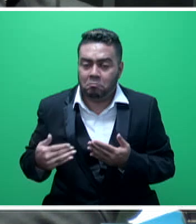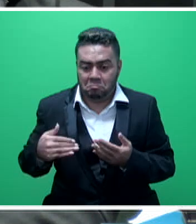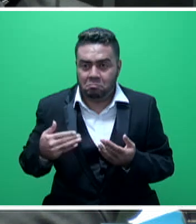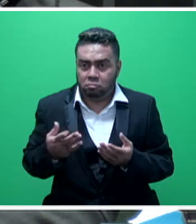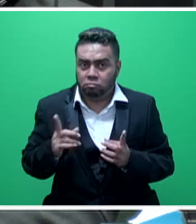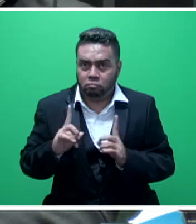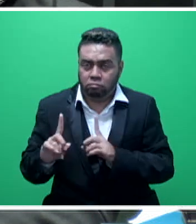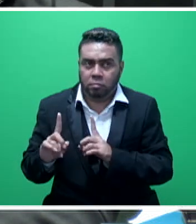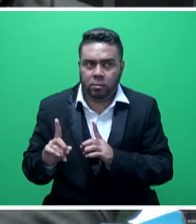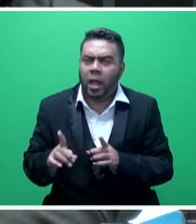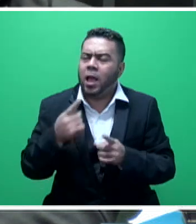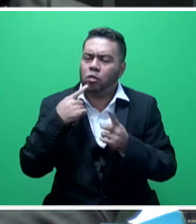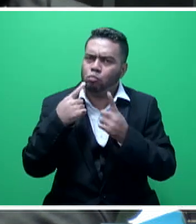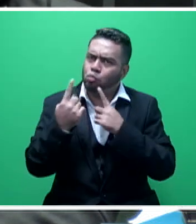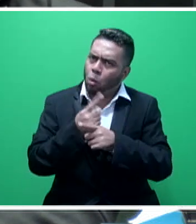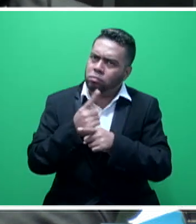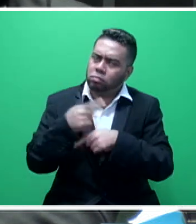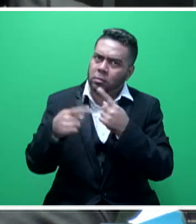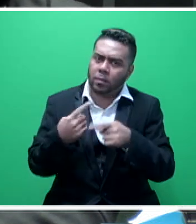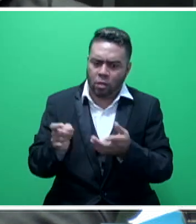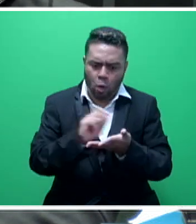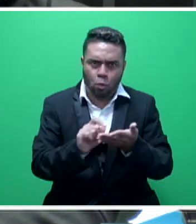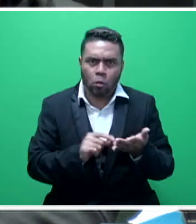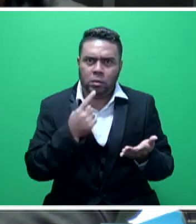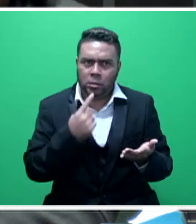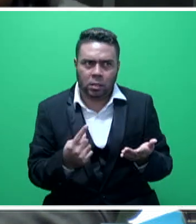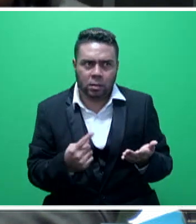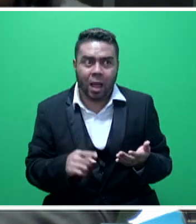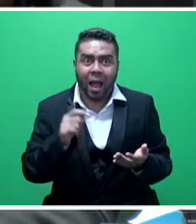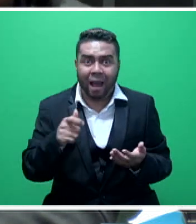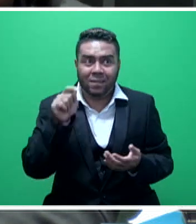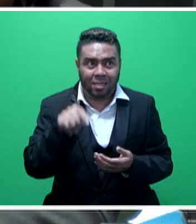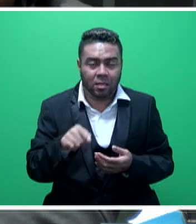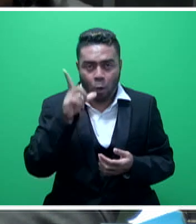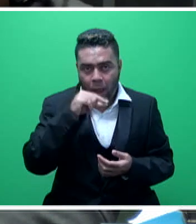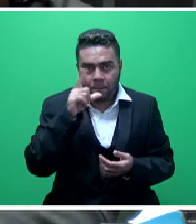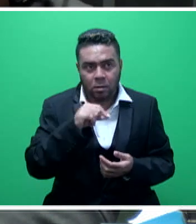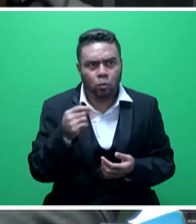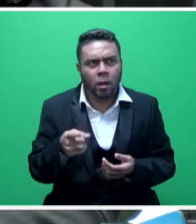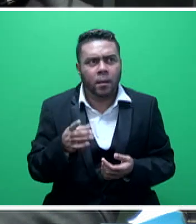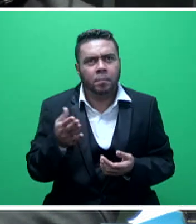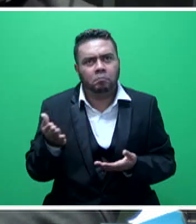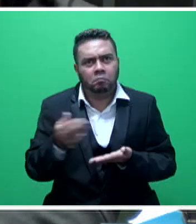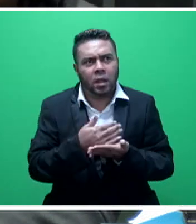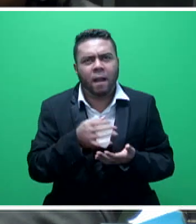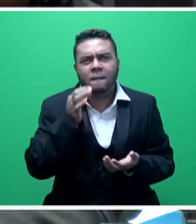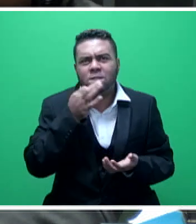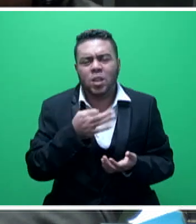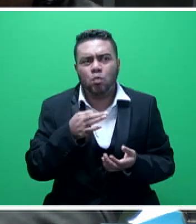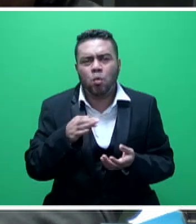I spoke about our response. And they wrote back to say that after that, they were able to gather quite a few $1